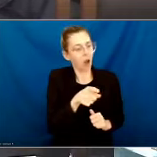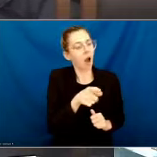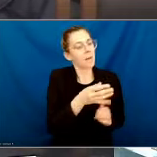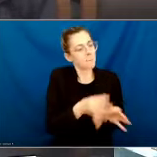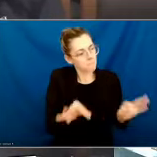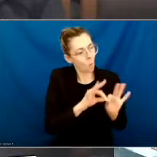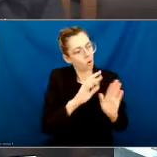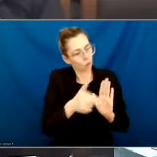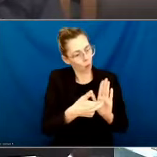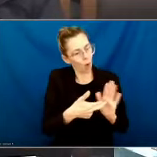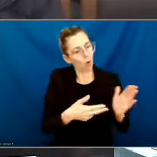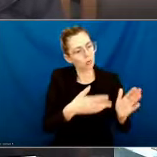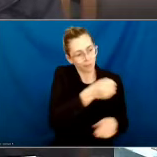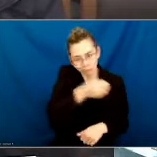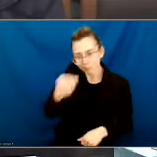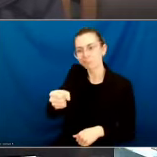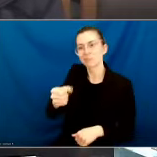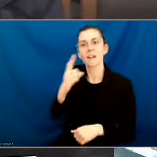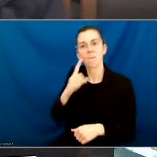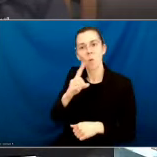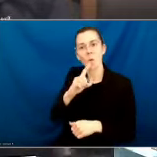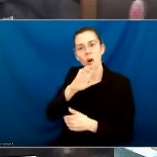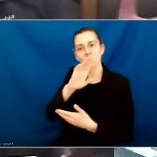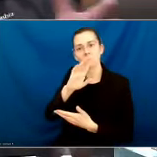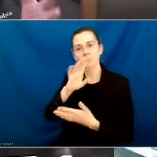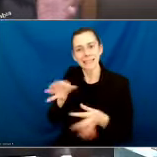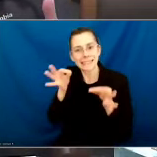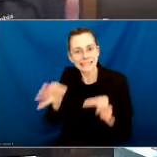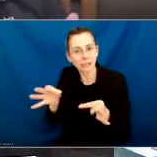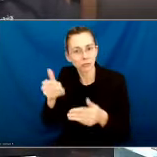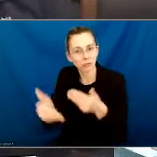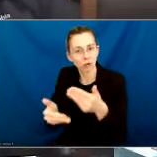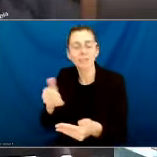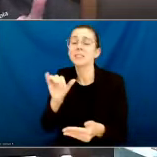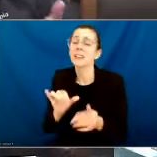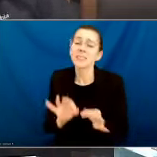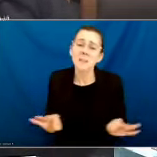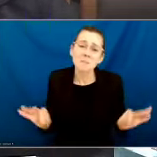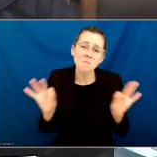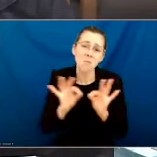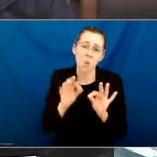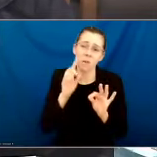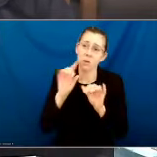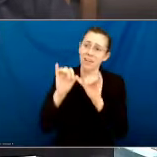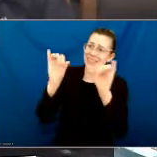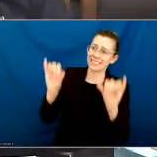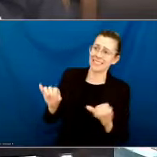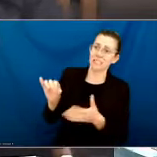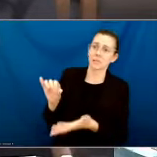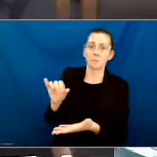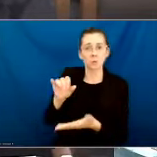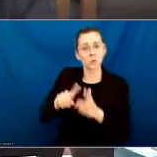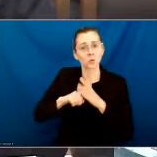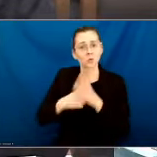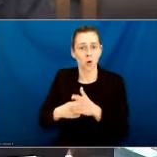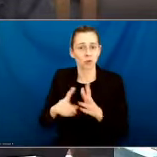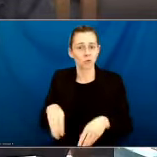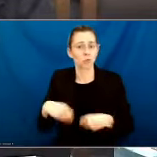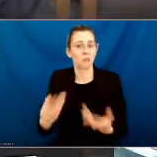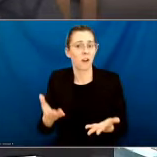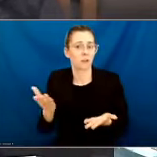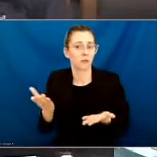processes. That is incredibly important for the system to actually start to provide services that